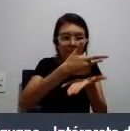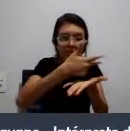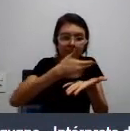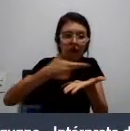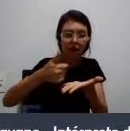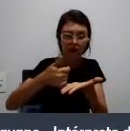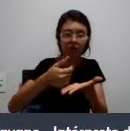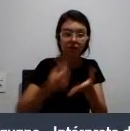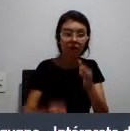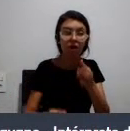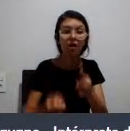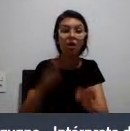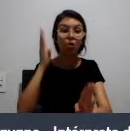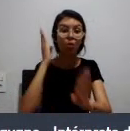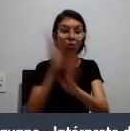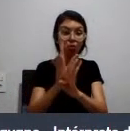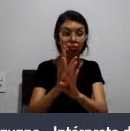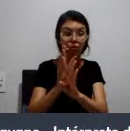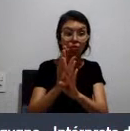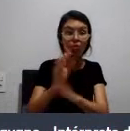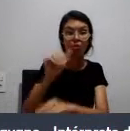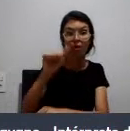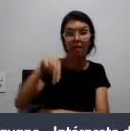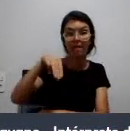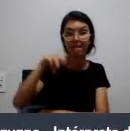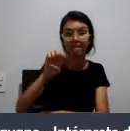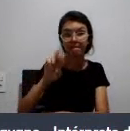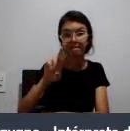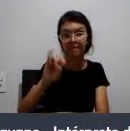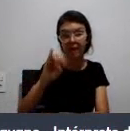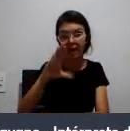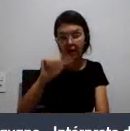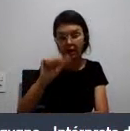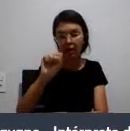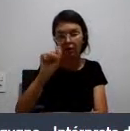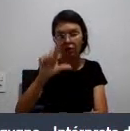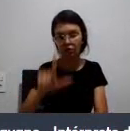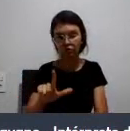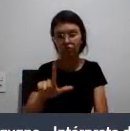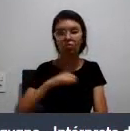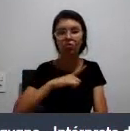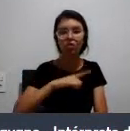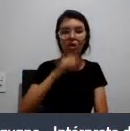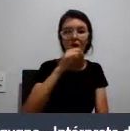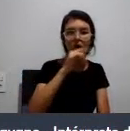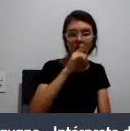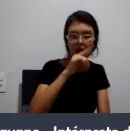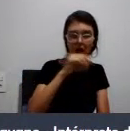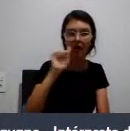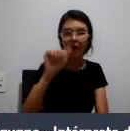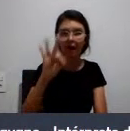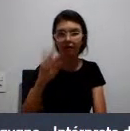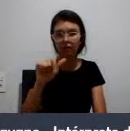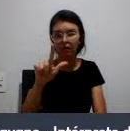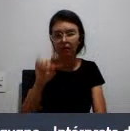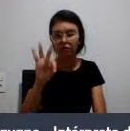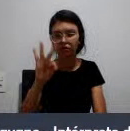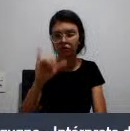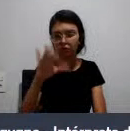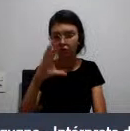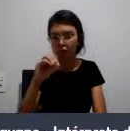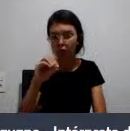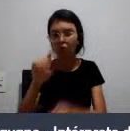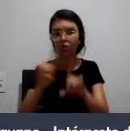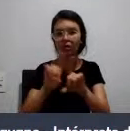Sul, com o Oceano Atlântico representado de um lado e o Oceano Pacífico do outro, e os